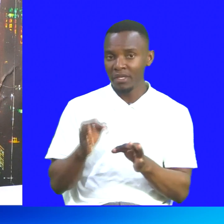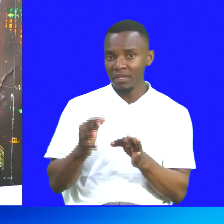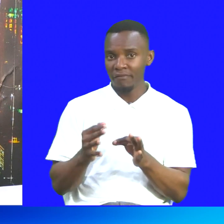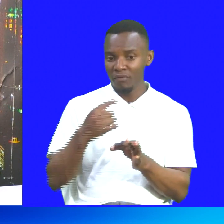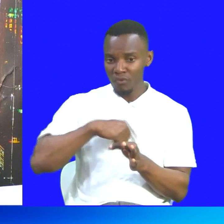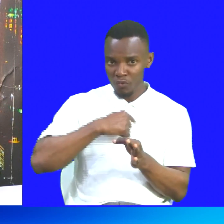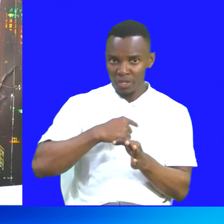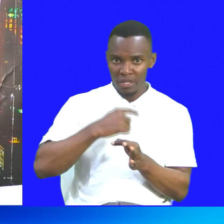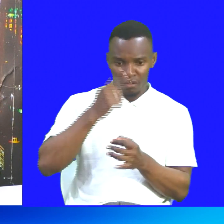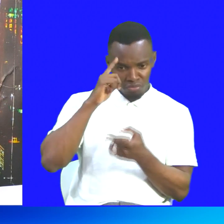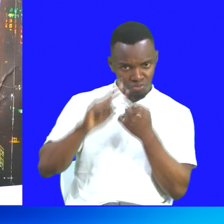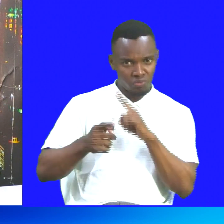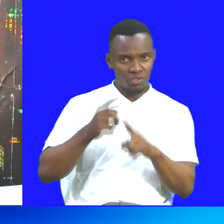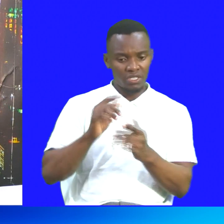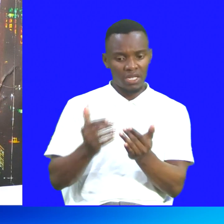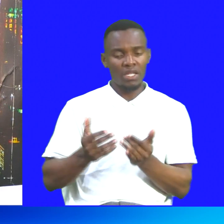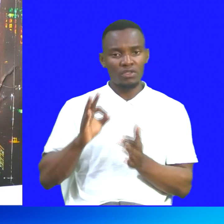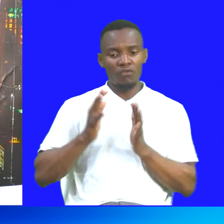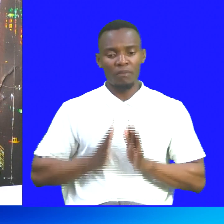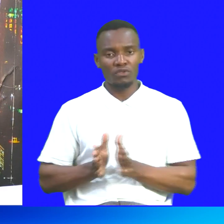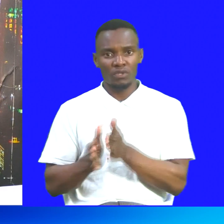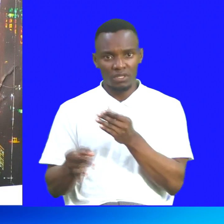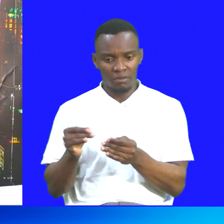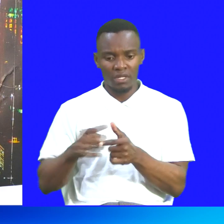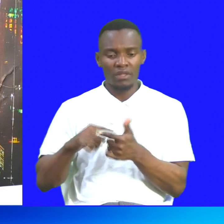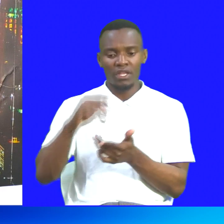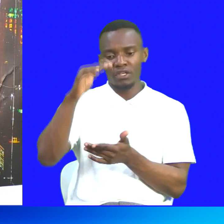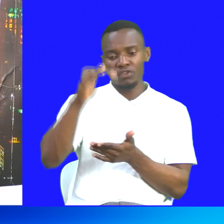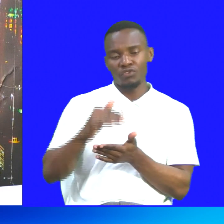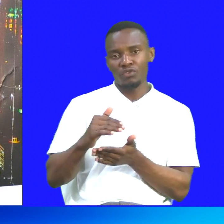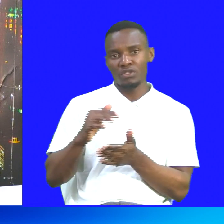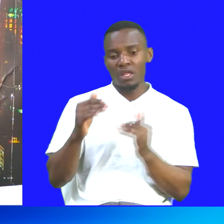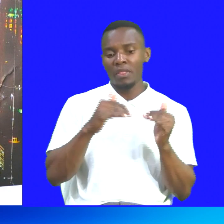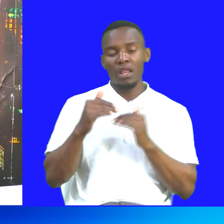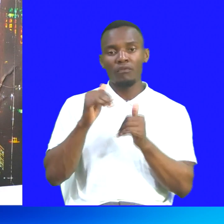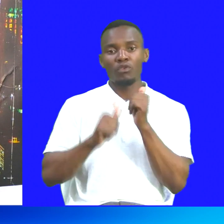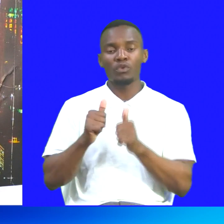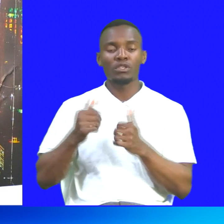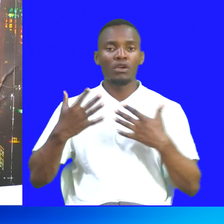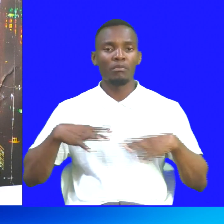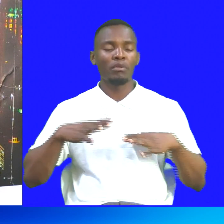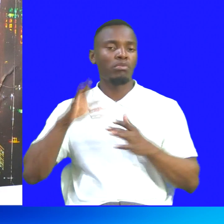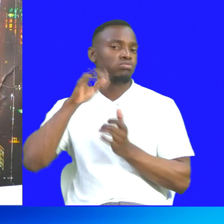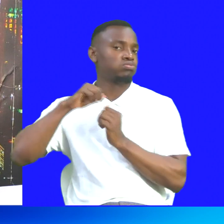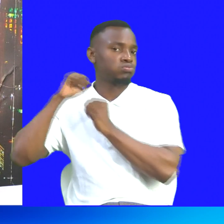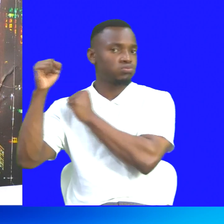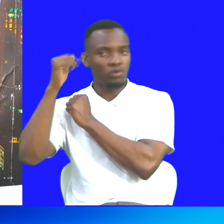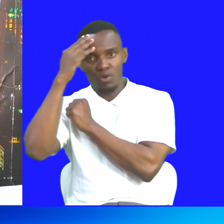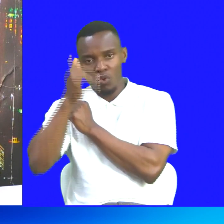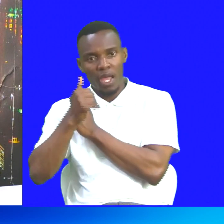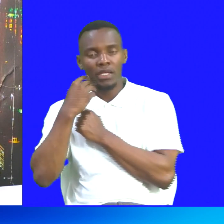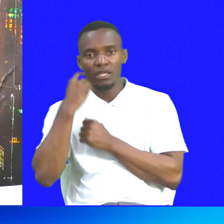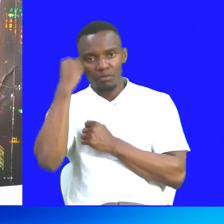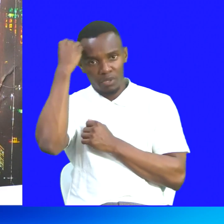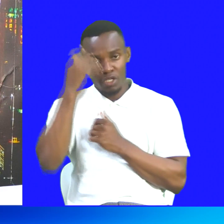with disabilities reduces the rate at which people commit suicide out of depression.